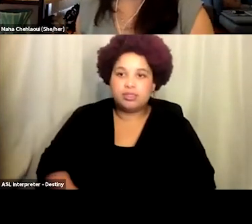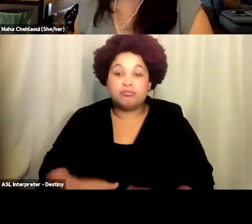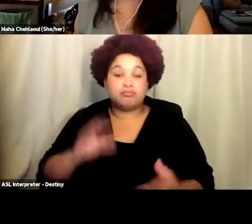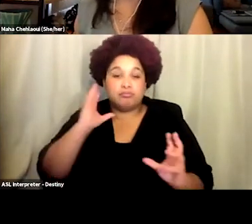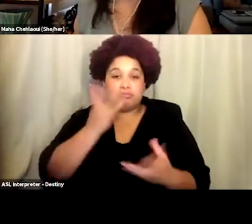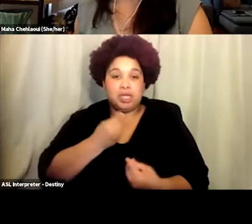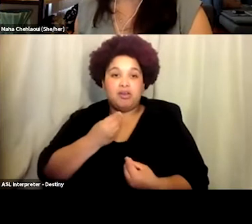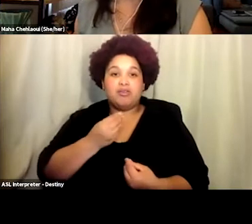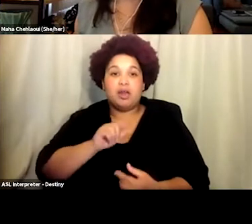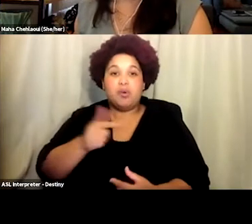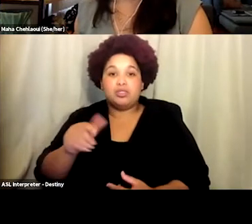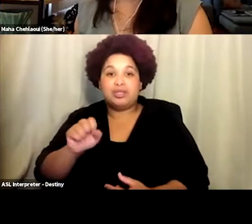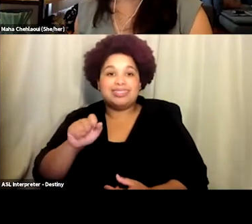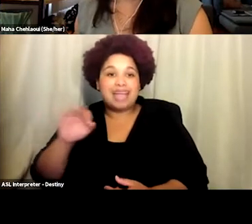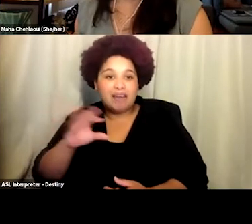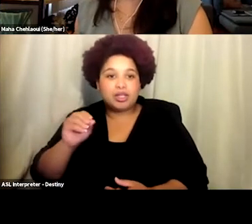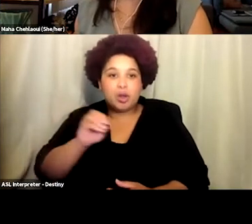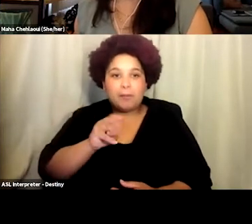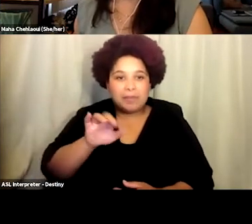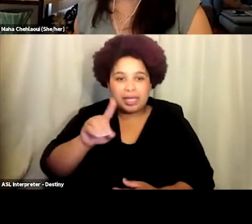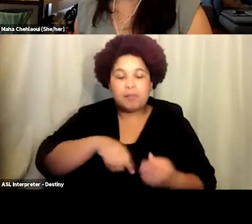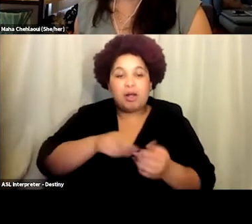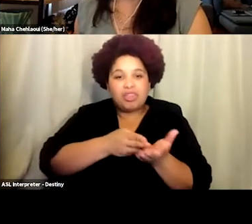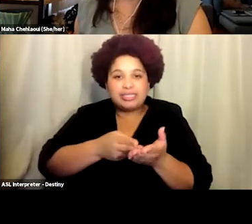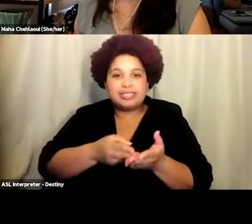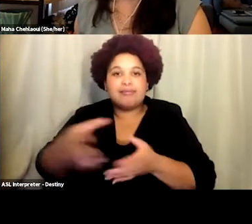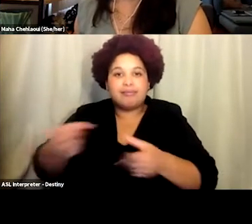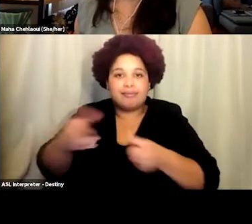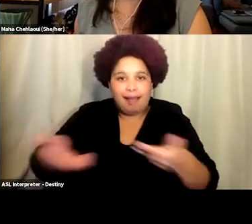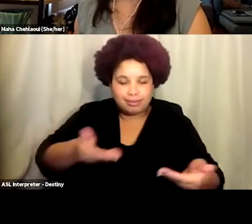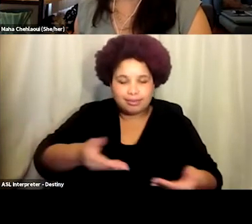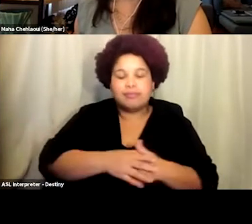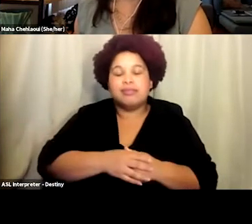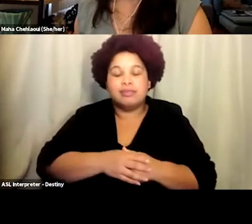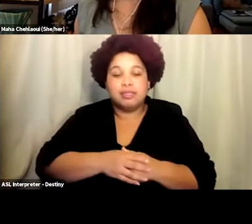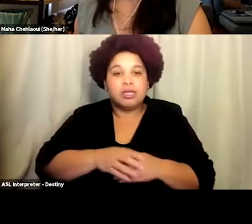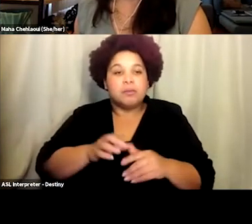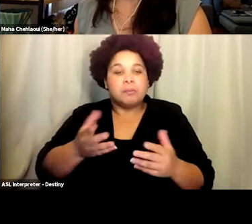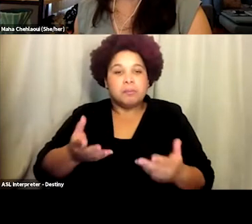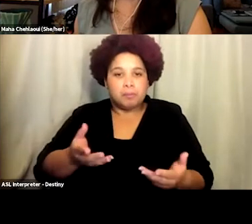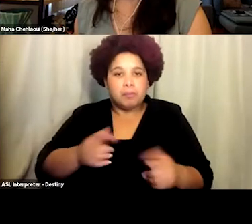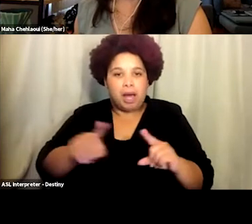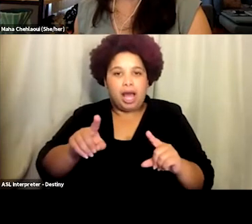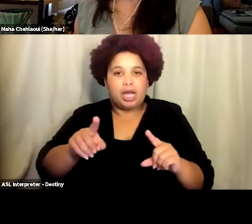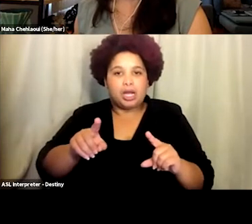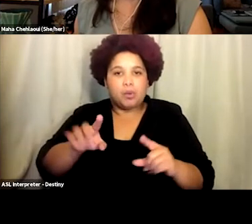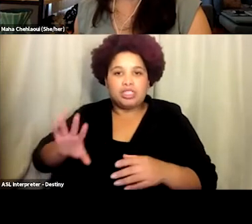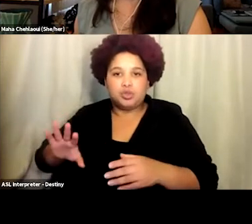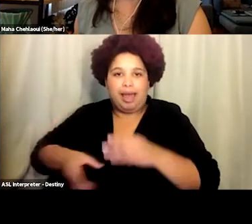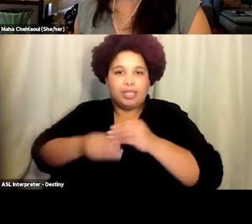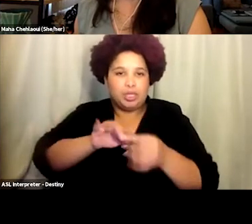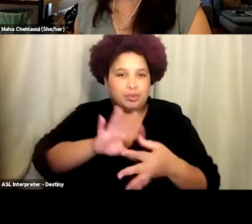go to Assaf and Omid because I wanna hear what they feel about authentic casting and its space. But I do just wanna piggyback off of what you